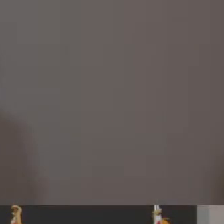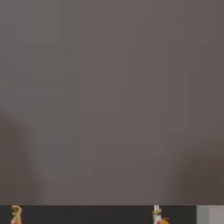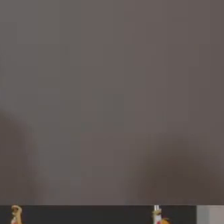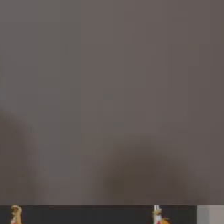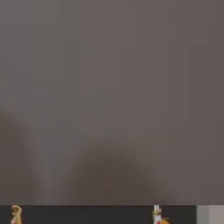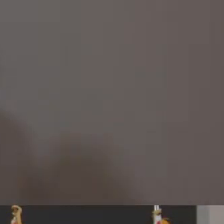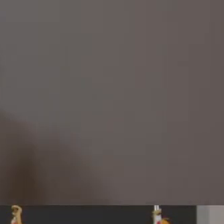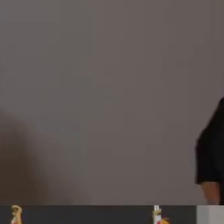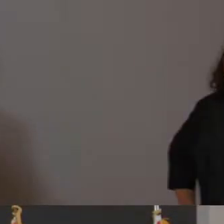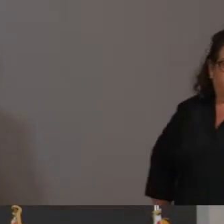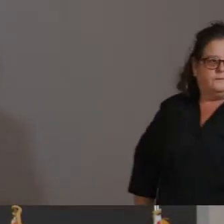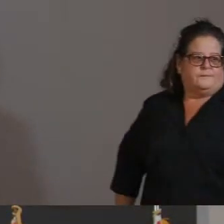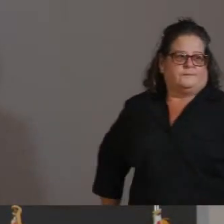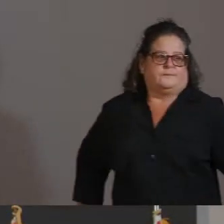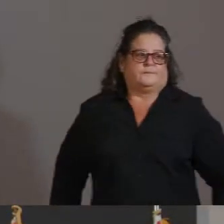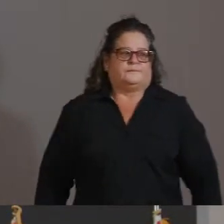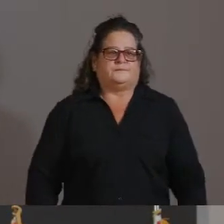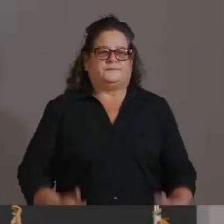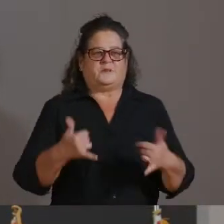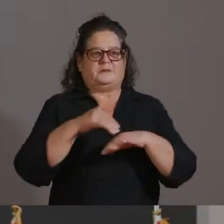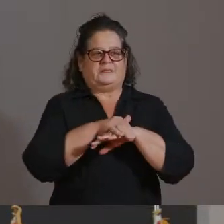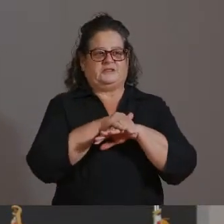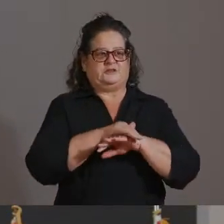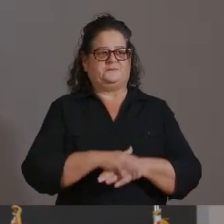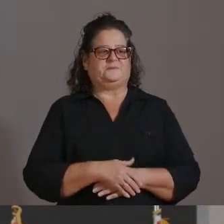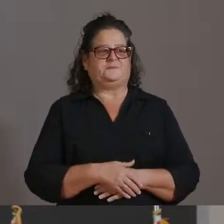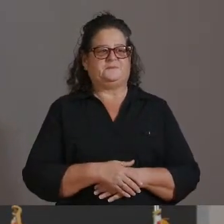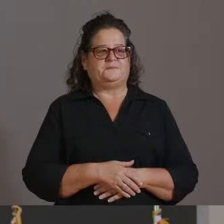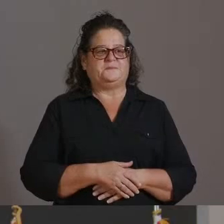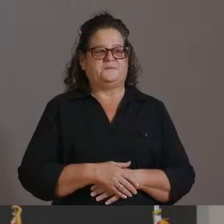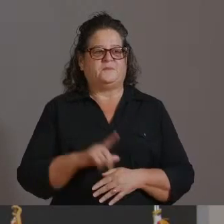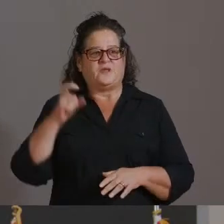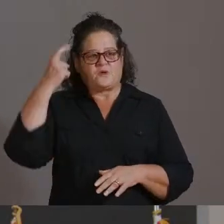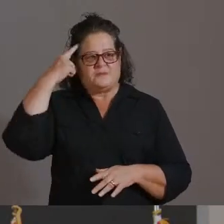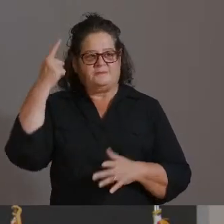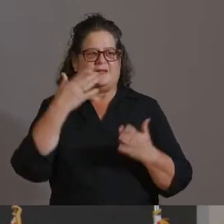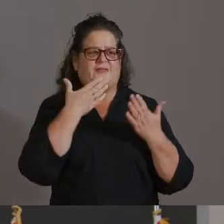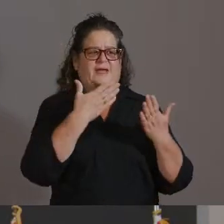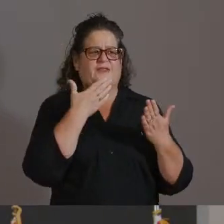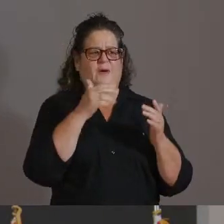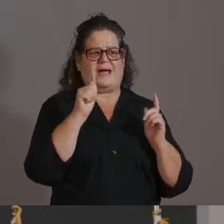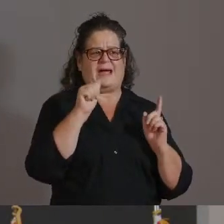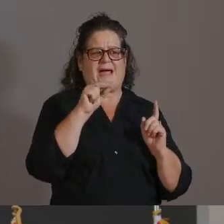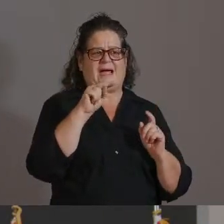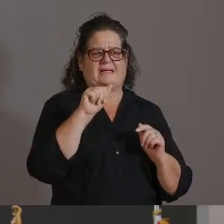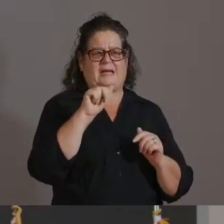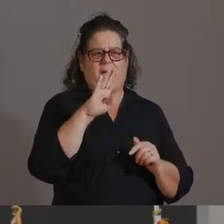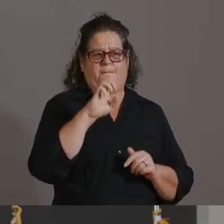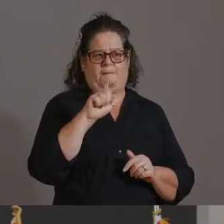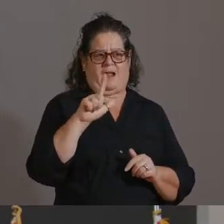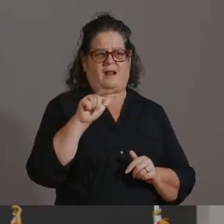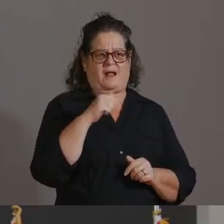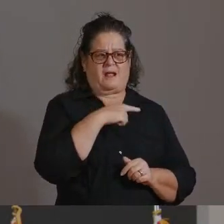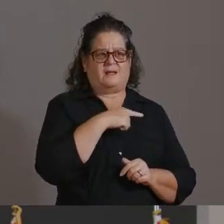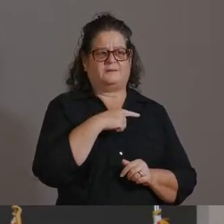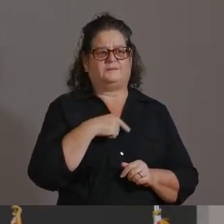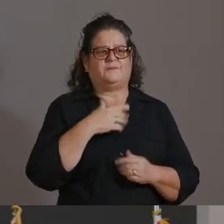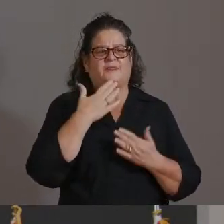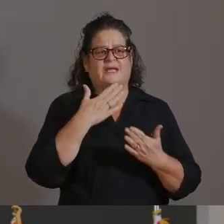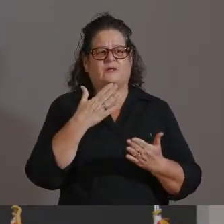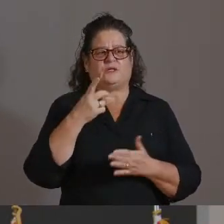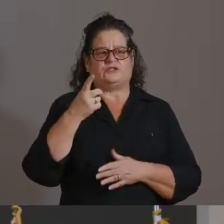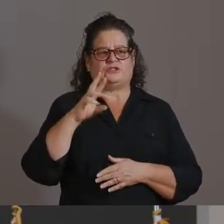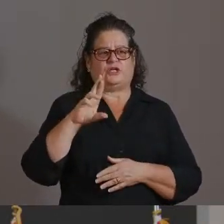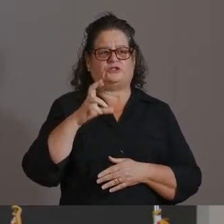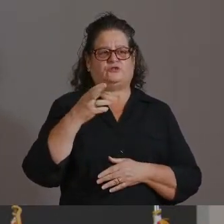Muchas gracias, Annabelle. Thank you very much. Thank you as well, Dr. Christ and Steve Purvis, and to all the other subject